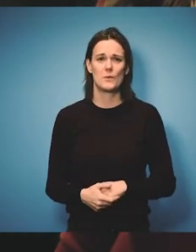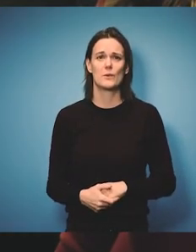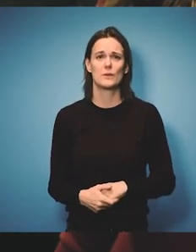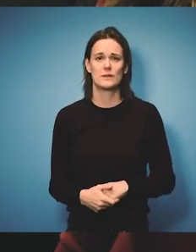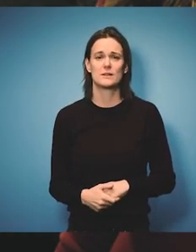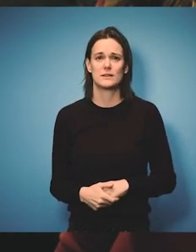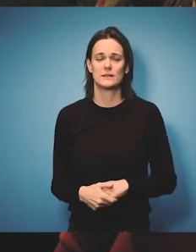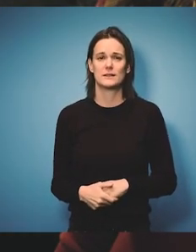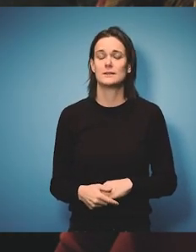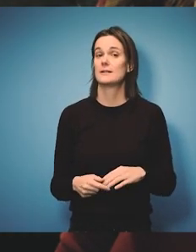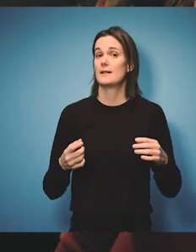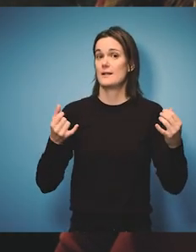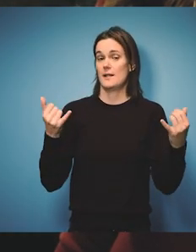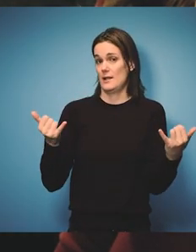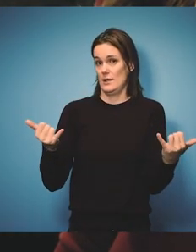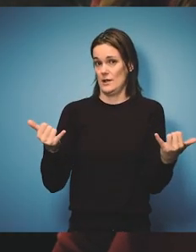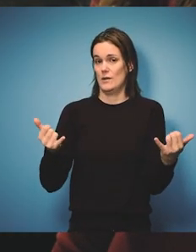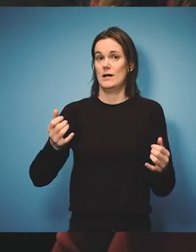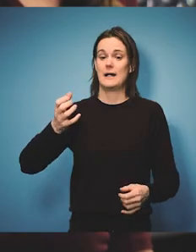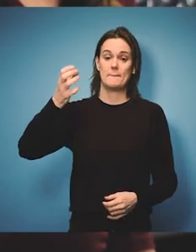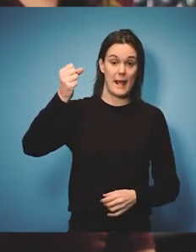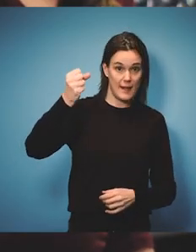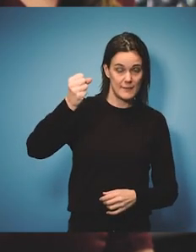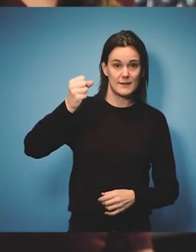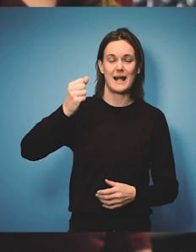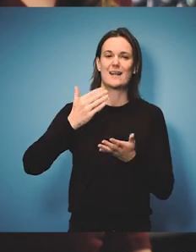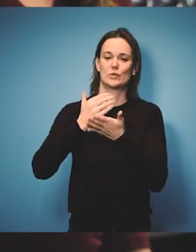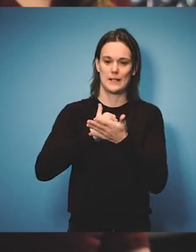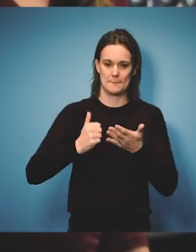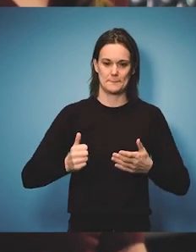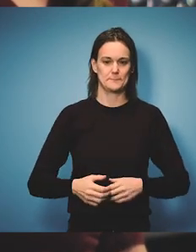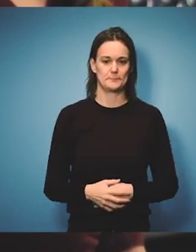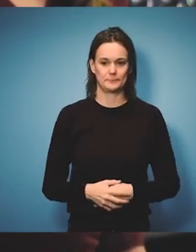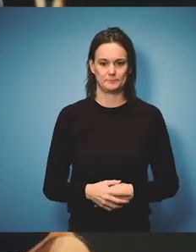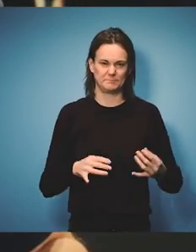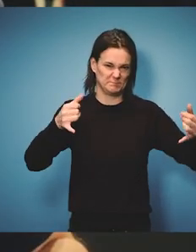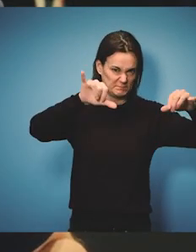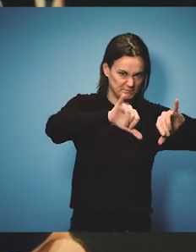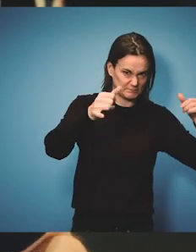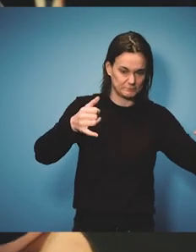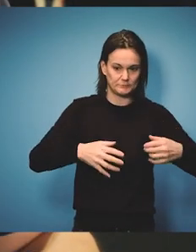now we're gonna add our milk and some cream.